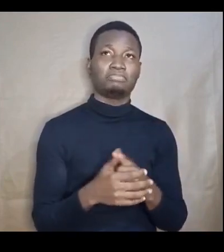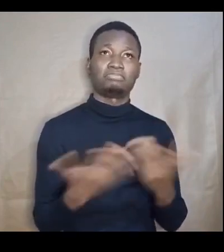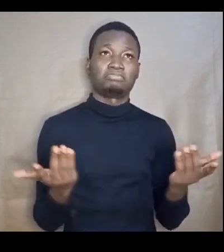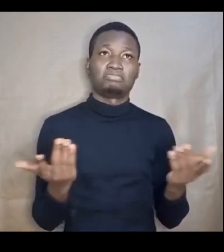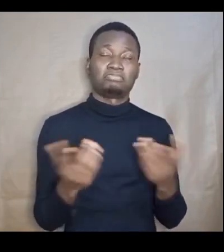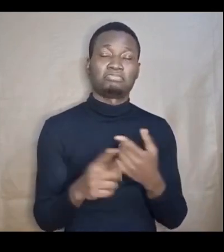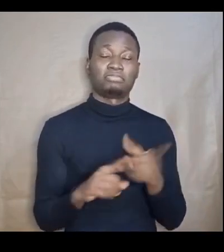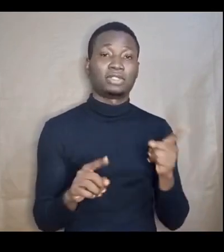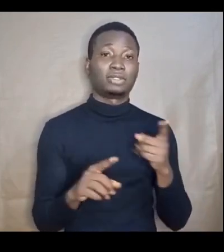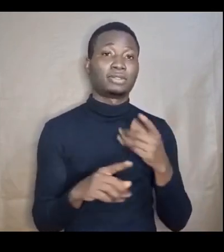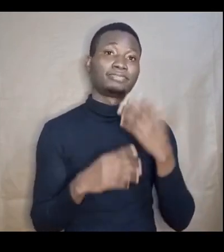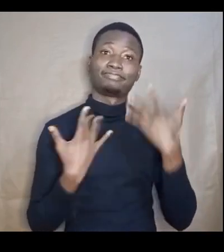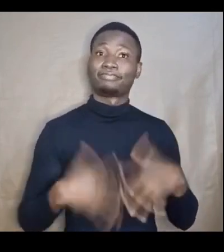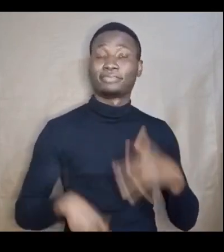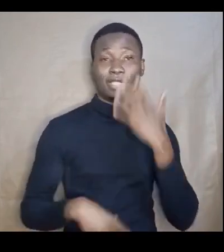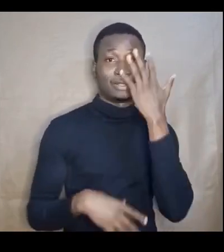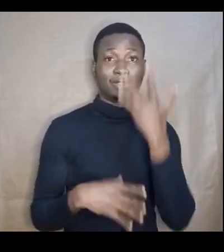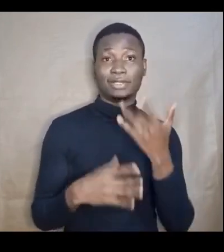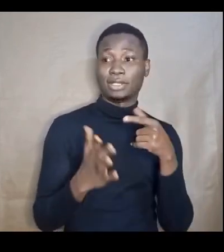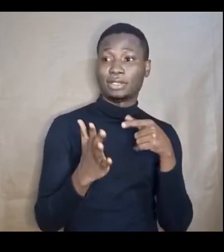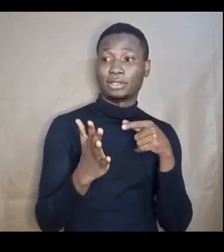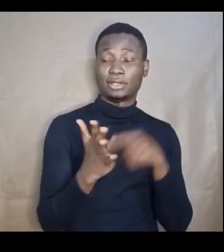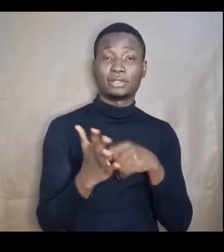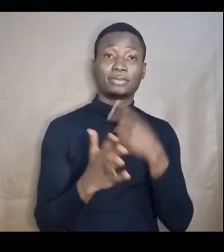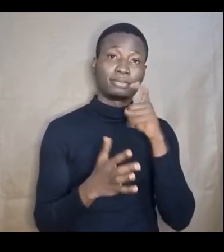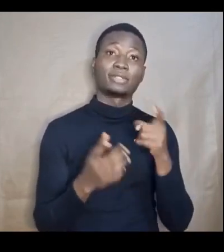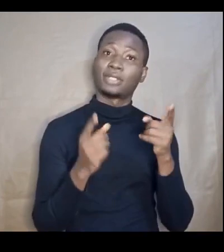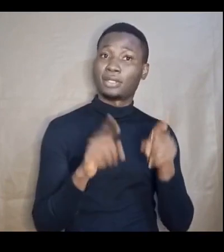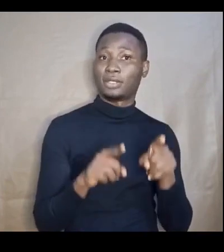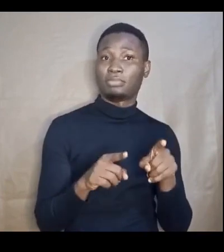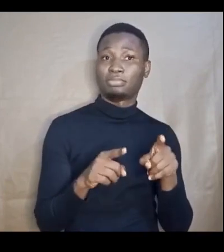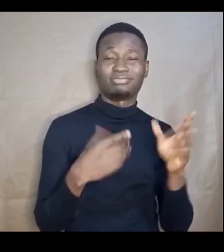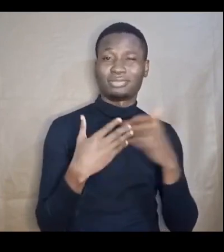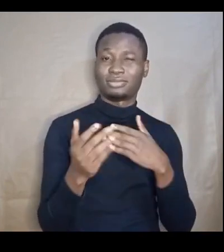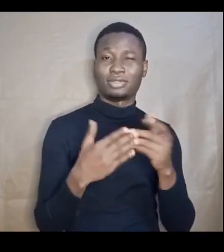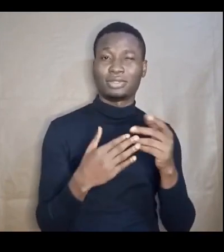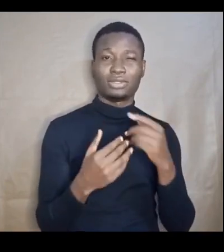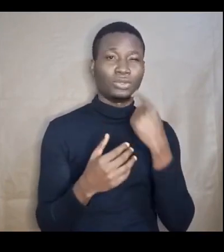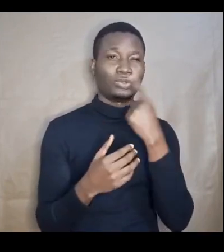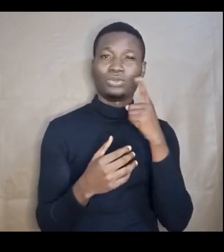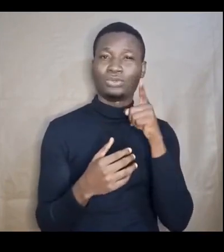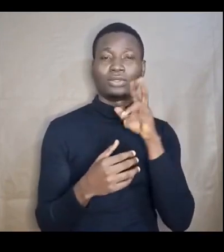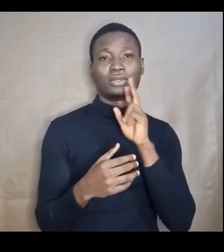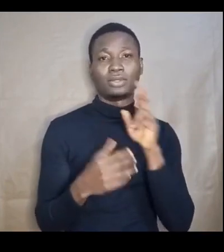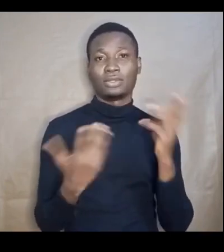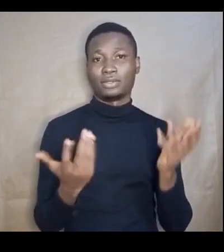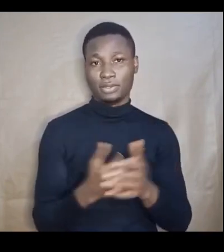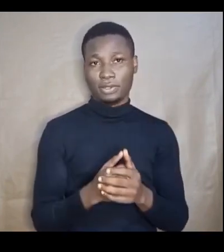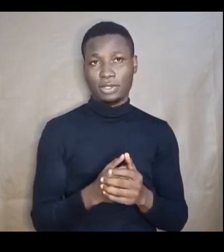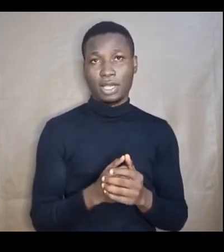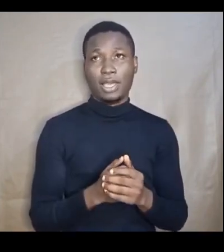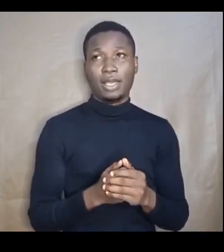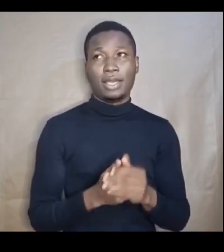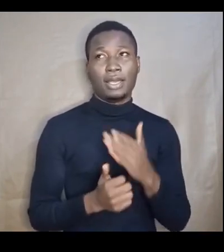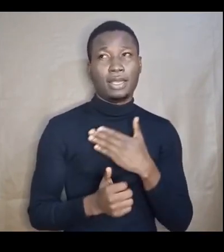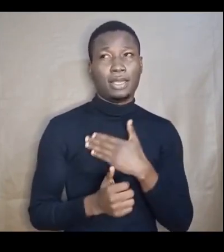unfortunately, this must happen regardless of whose fault it is. And